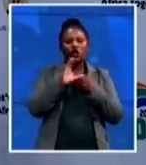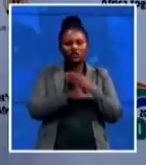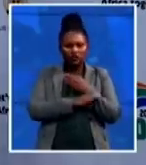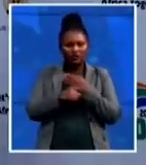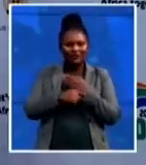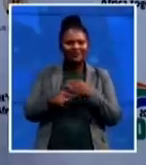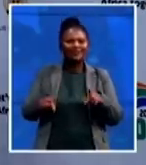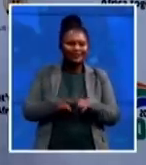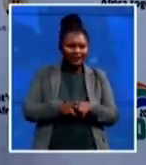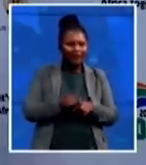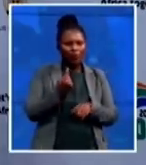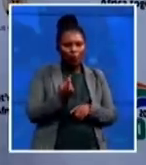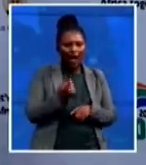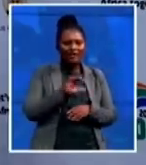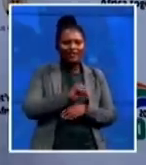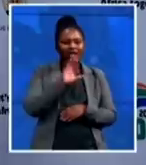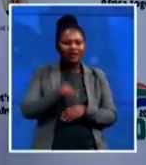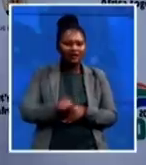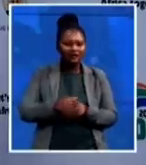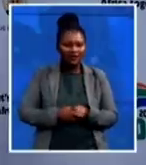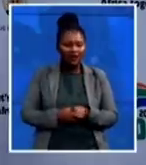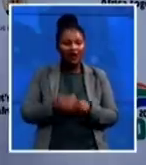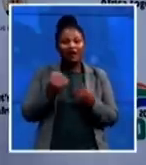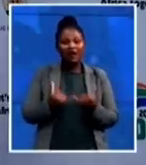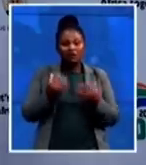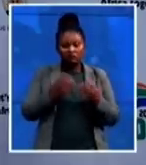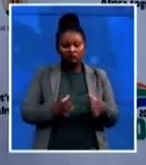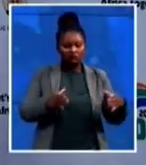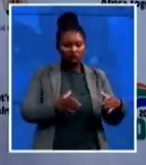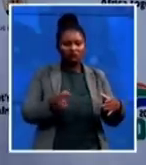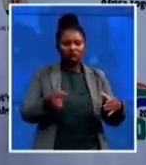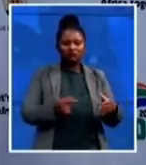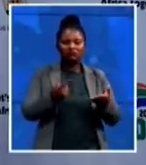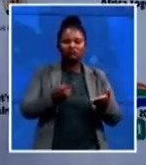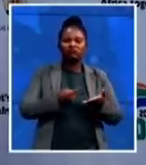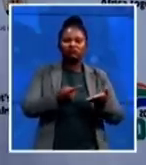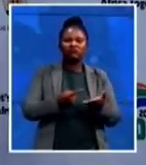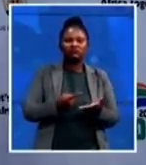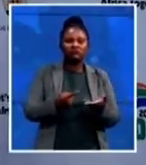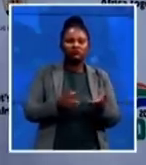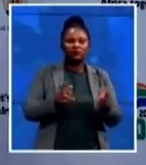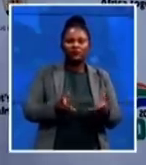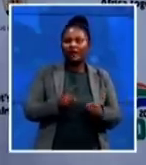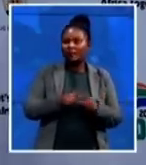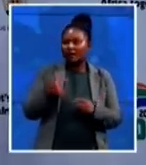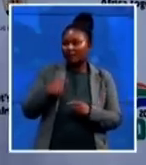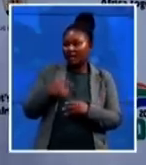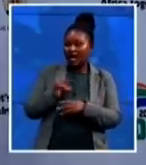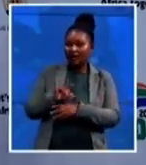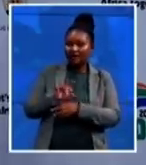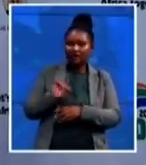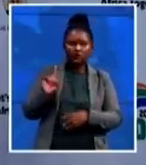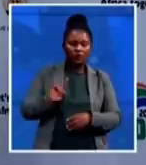The cabinet didn't discuss this matter, but my biggest advice is that whilst people have got a freedom of